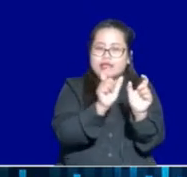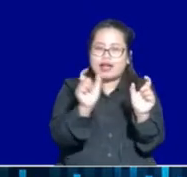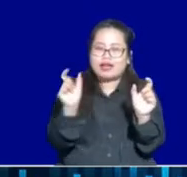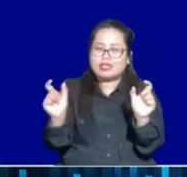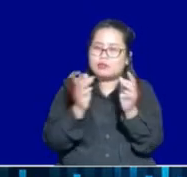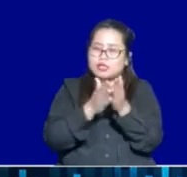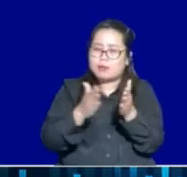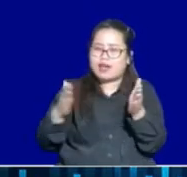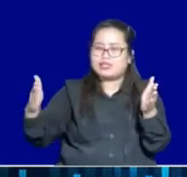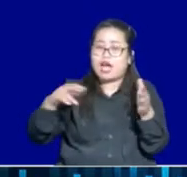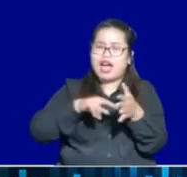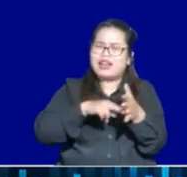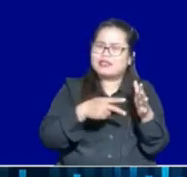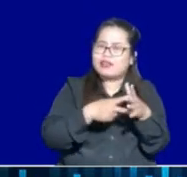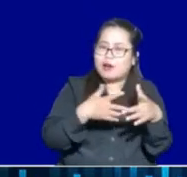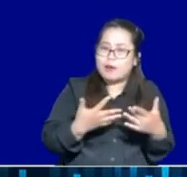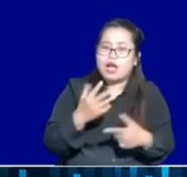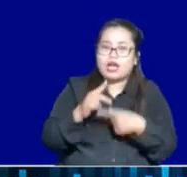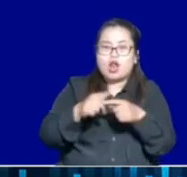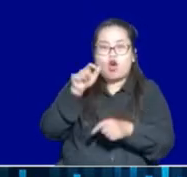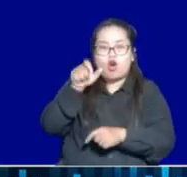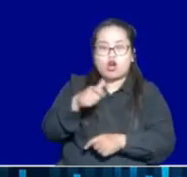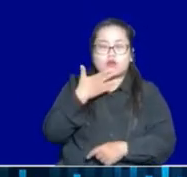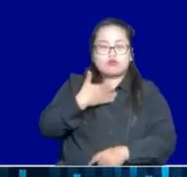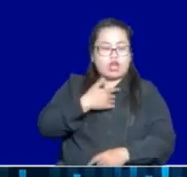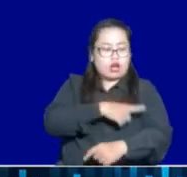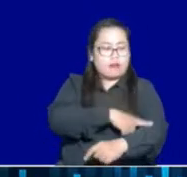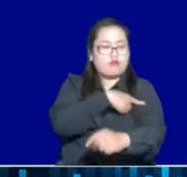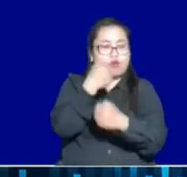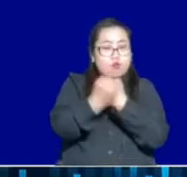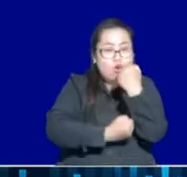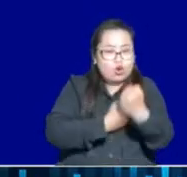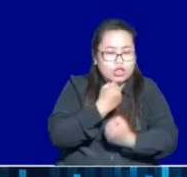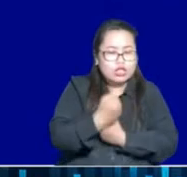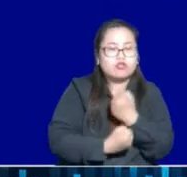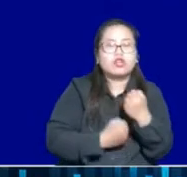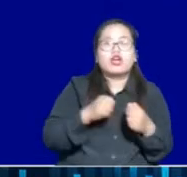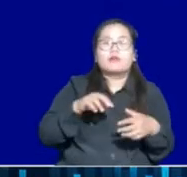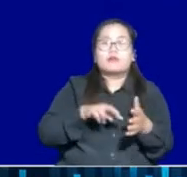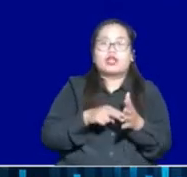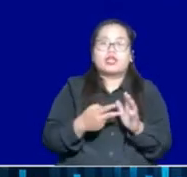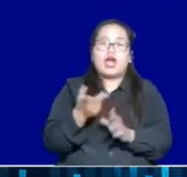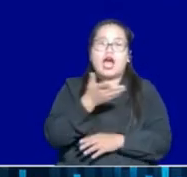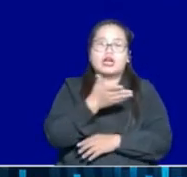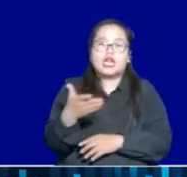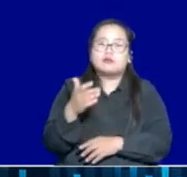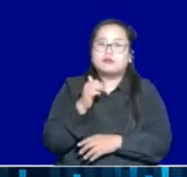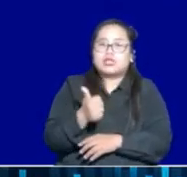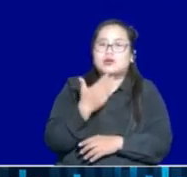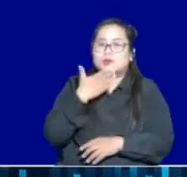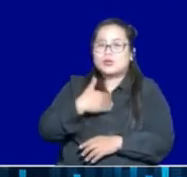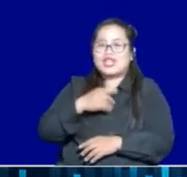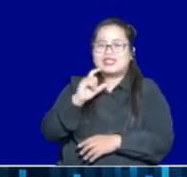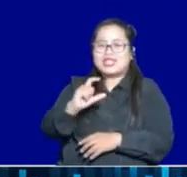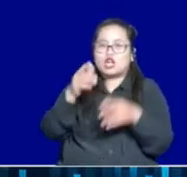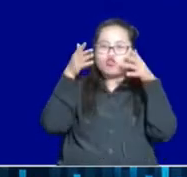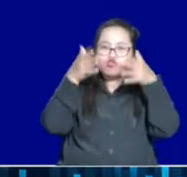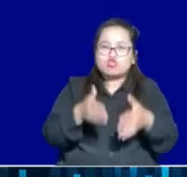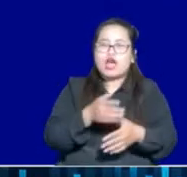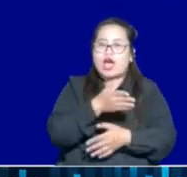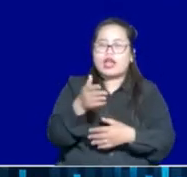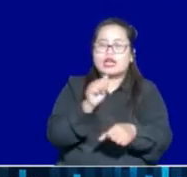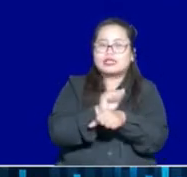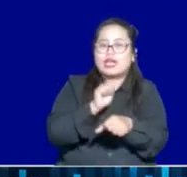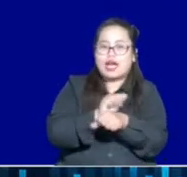productive capability, the more productive know-how you have, the more diversified your country will be, the greater